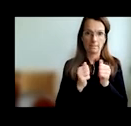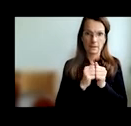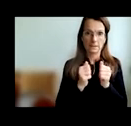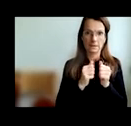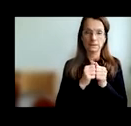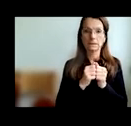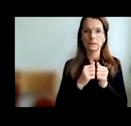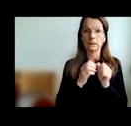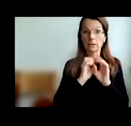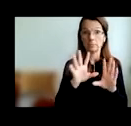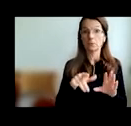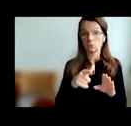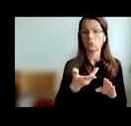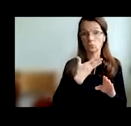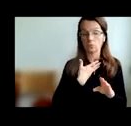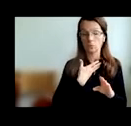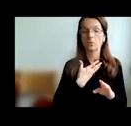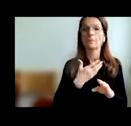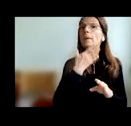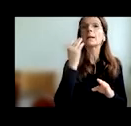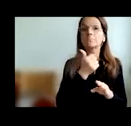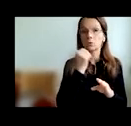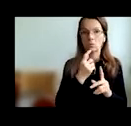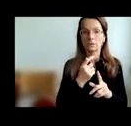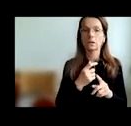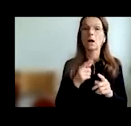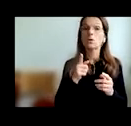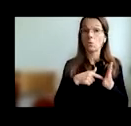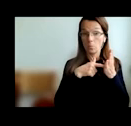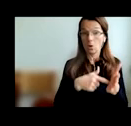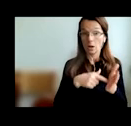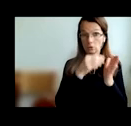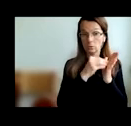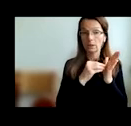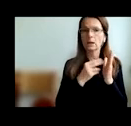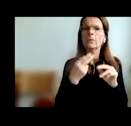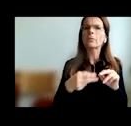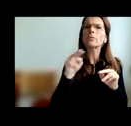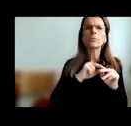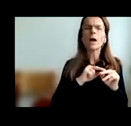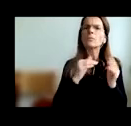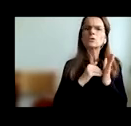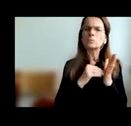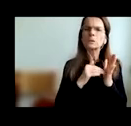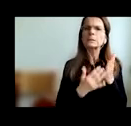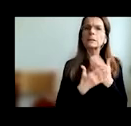33,000 jobs, vacancies were advertised, and in